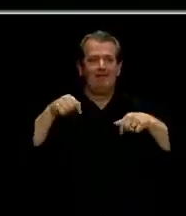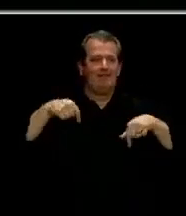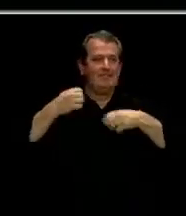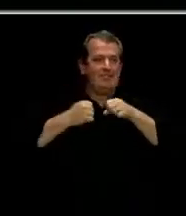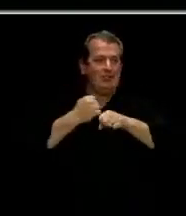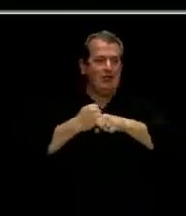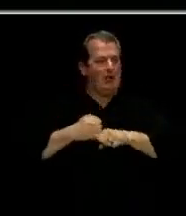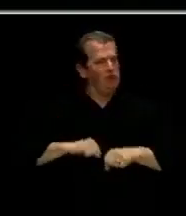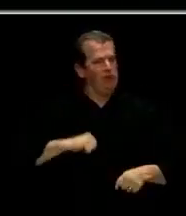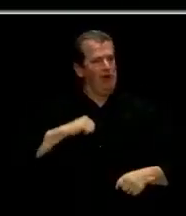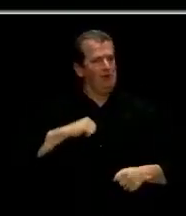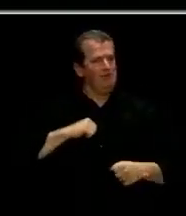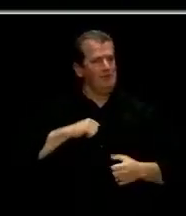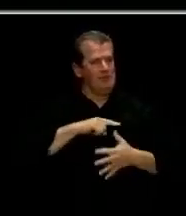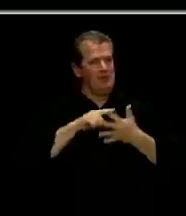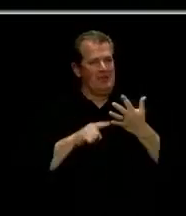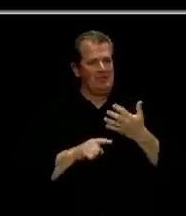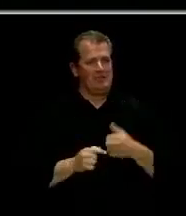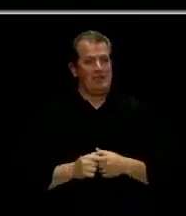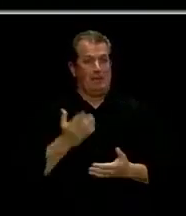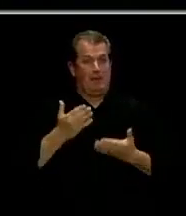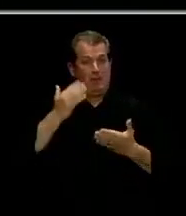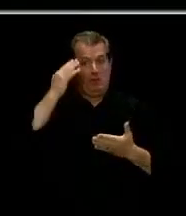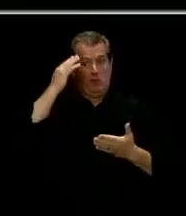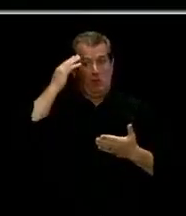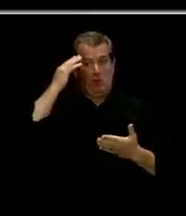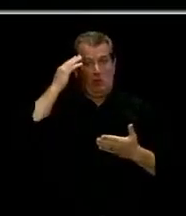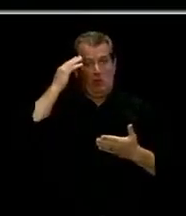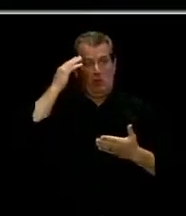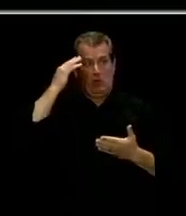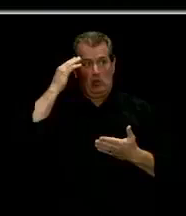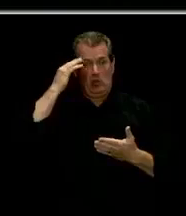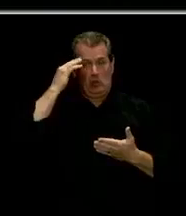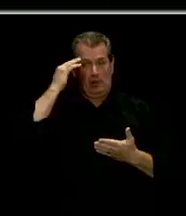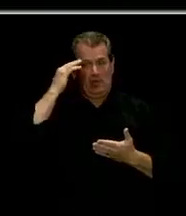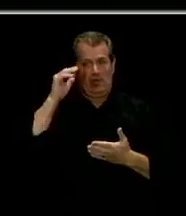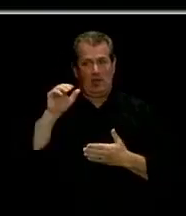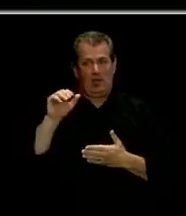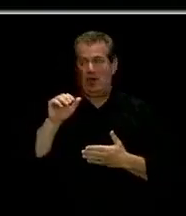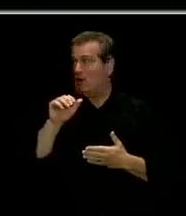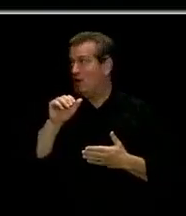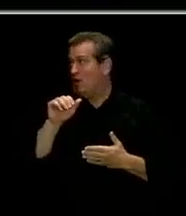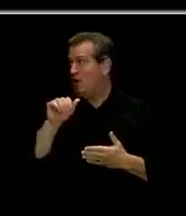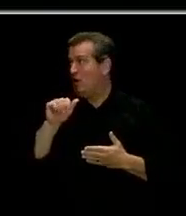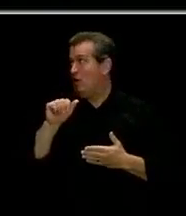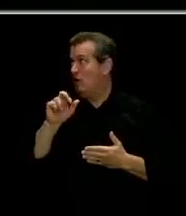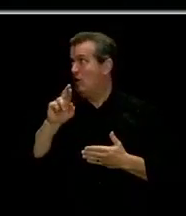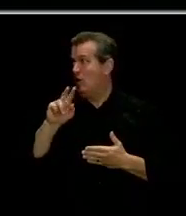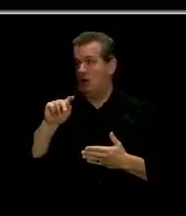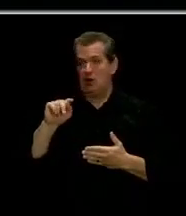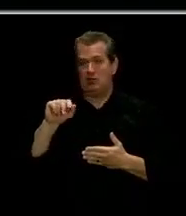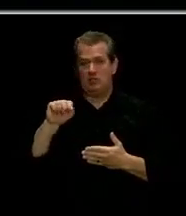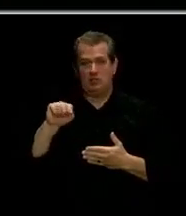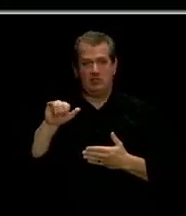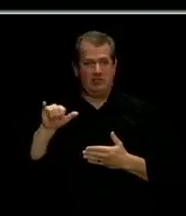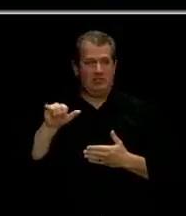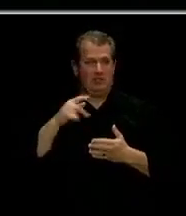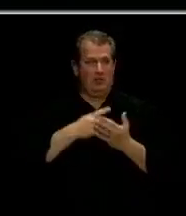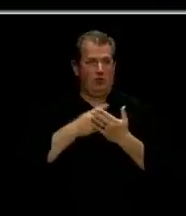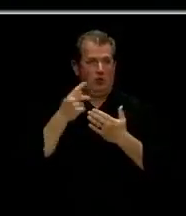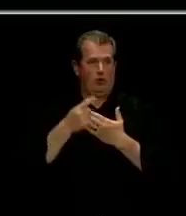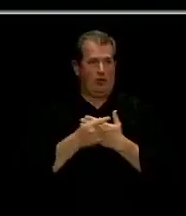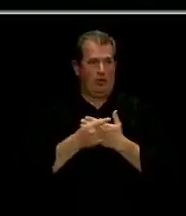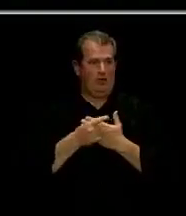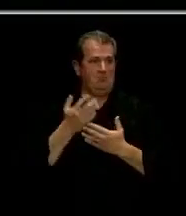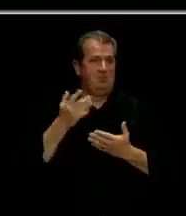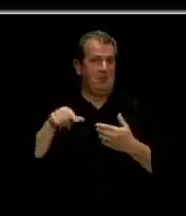I'm the proudest of. You may know about our Artsy grant that helps folks who are in or contemplating sub-minimum